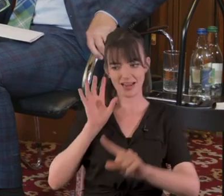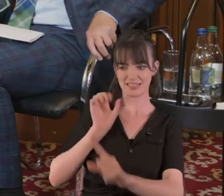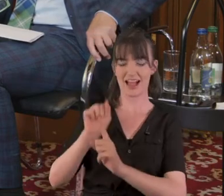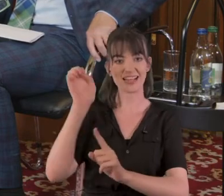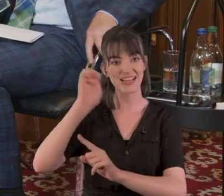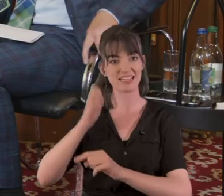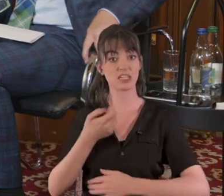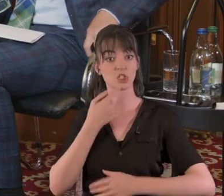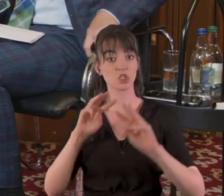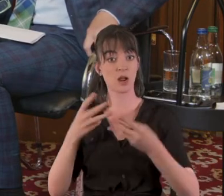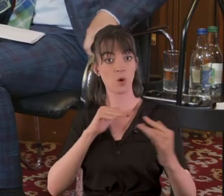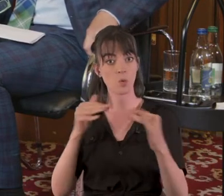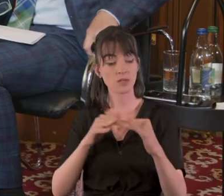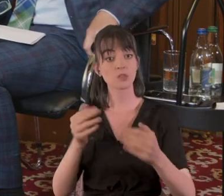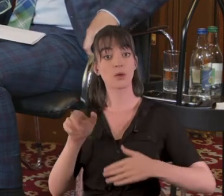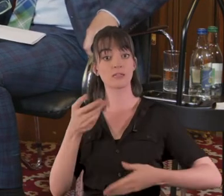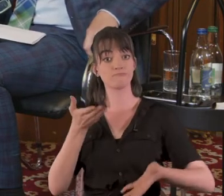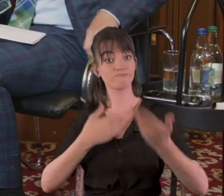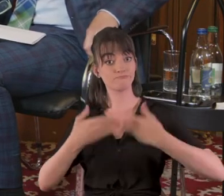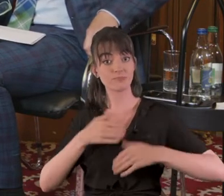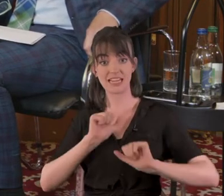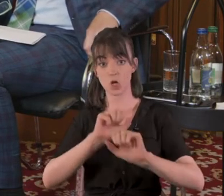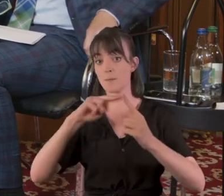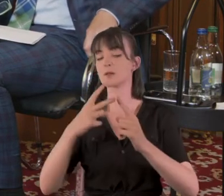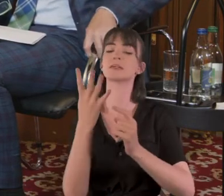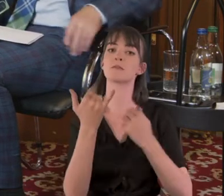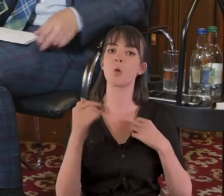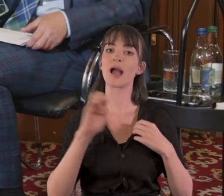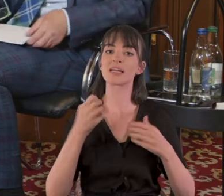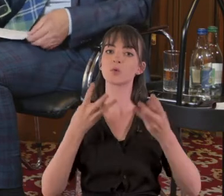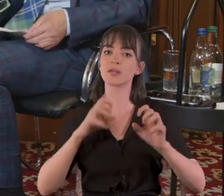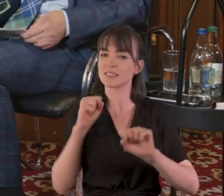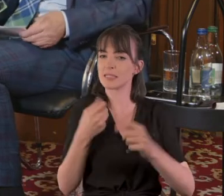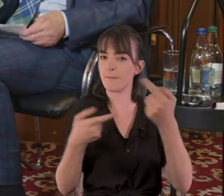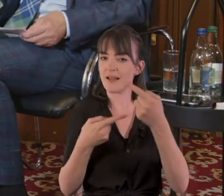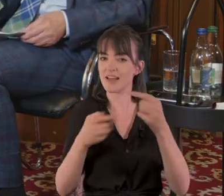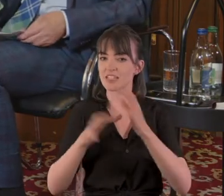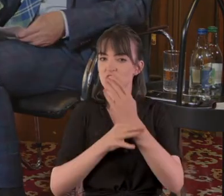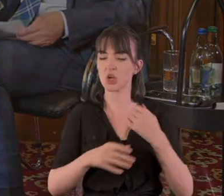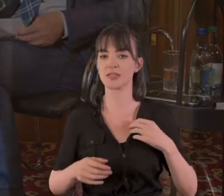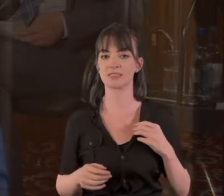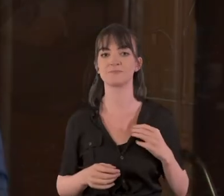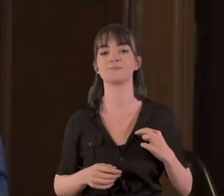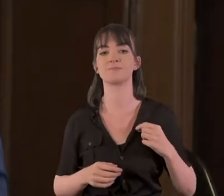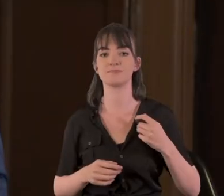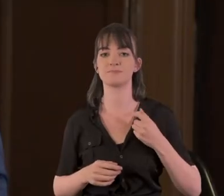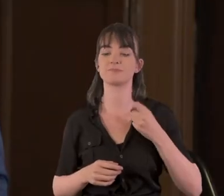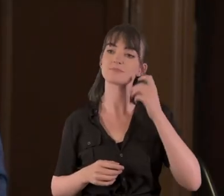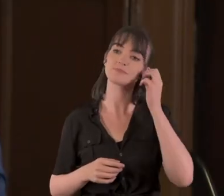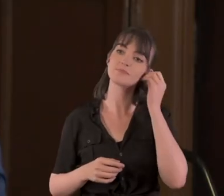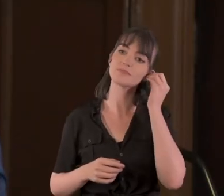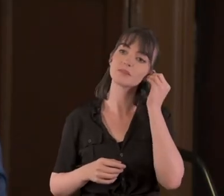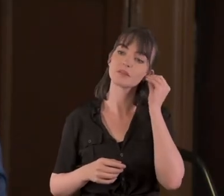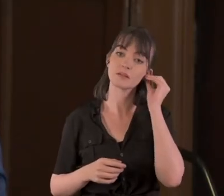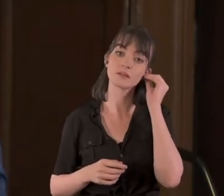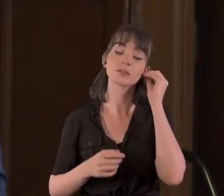your view is of why the British wanted to retain that defence and security presence? I think in the